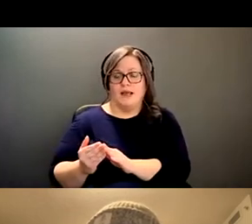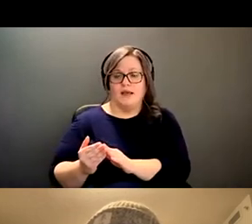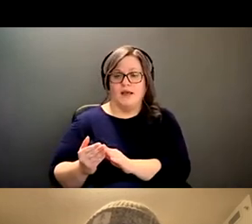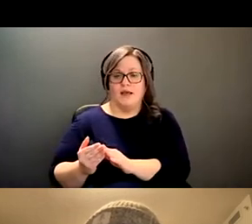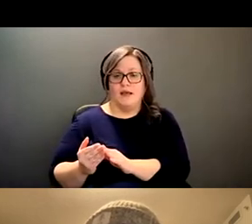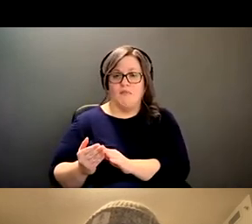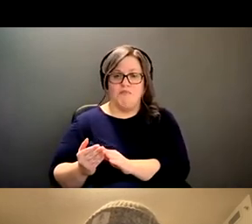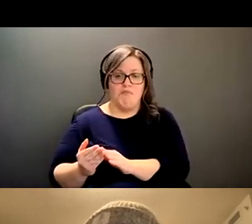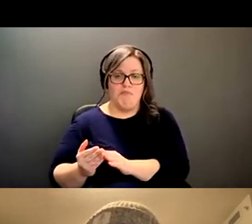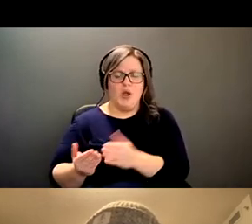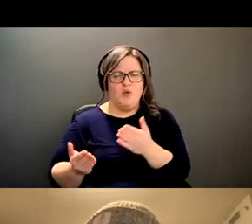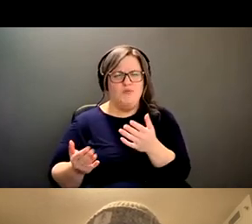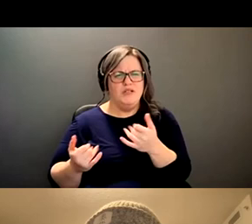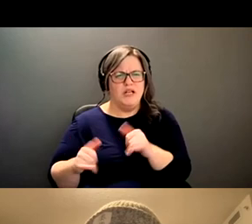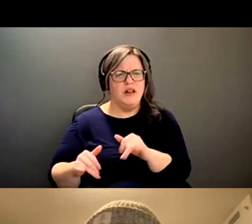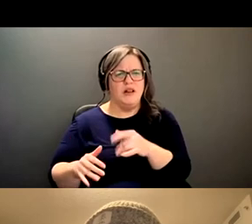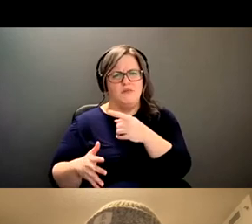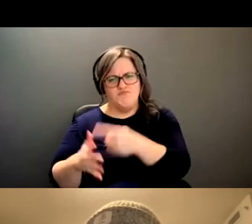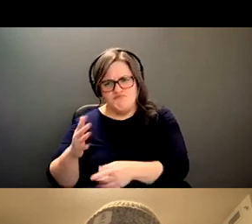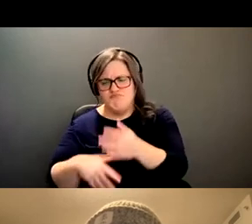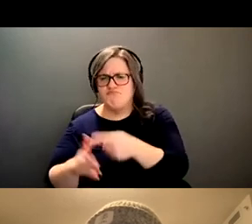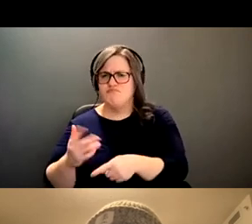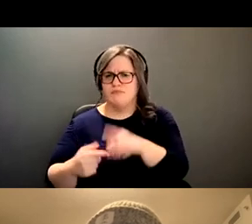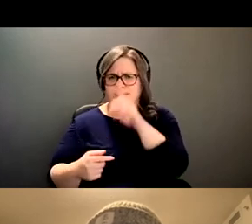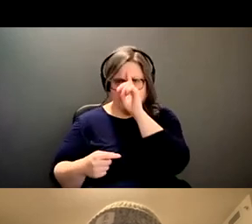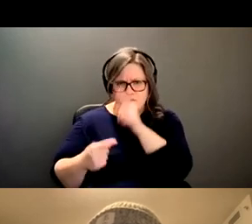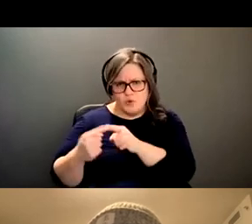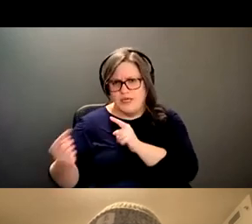everyone has like disagreements, and